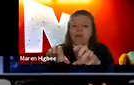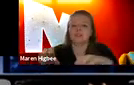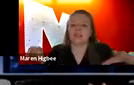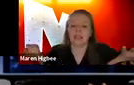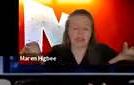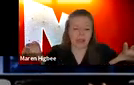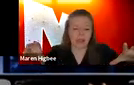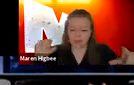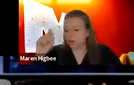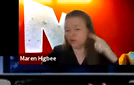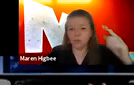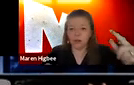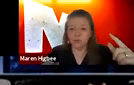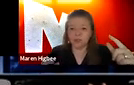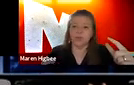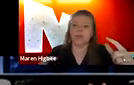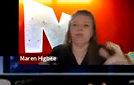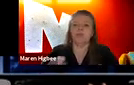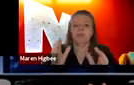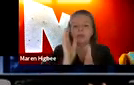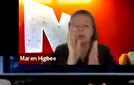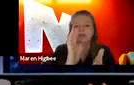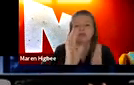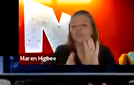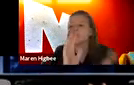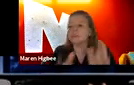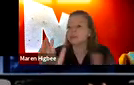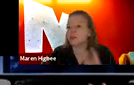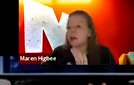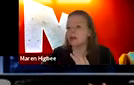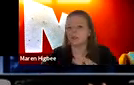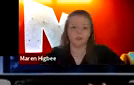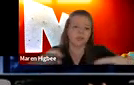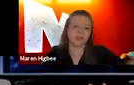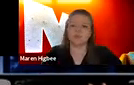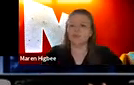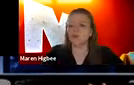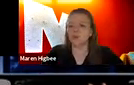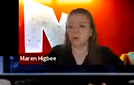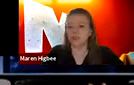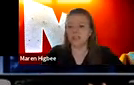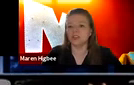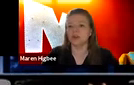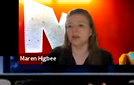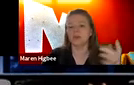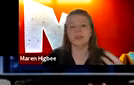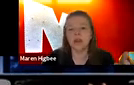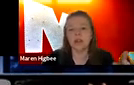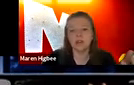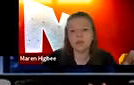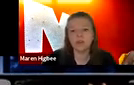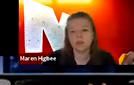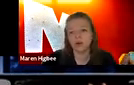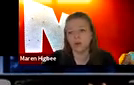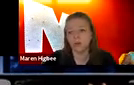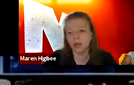little box and they're doing what I was explaining where they're directing the cut so that you see this beautiful presentation, but they're not